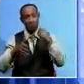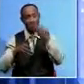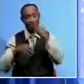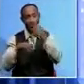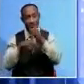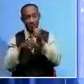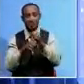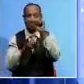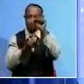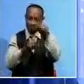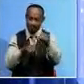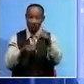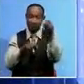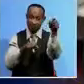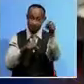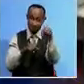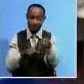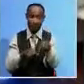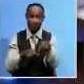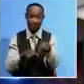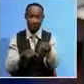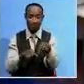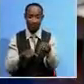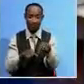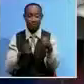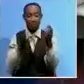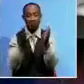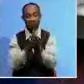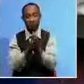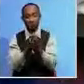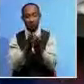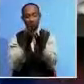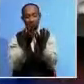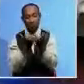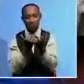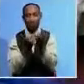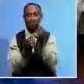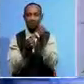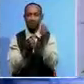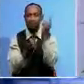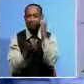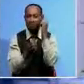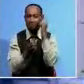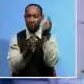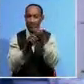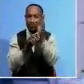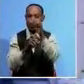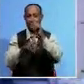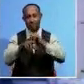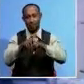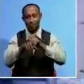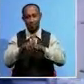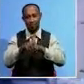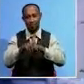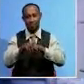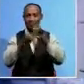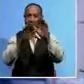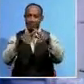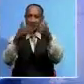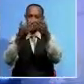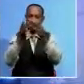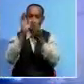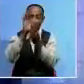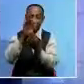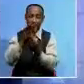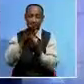for us to be here. Would love to hear from you at your own time to give us